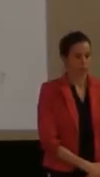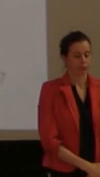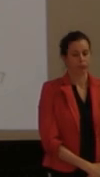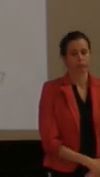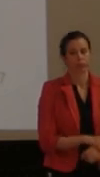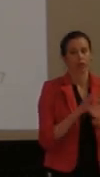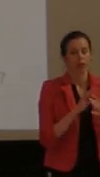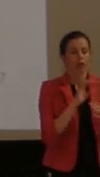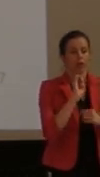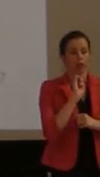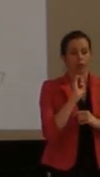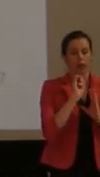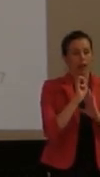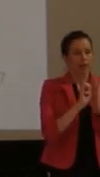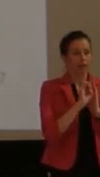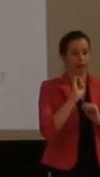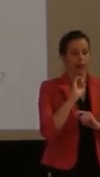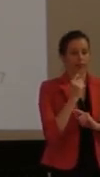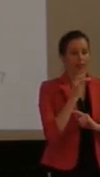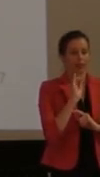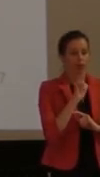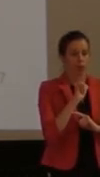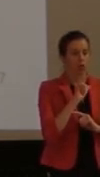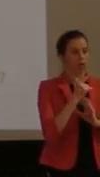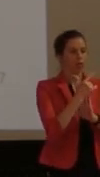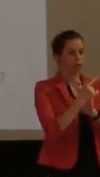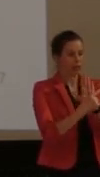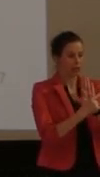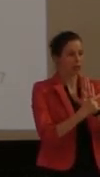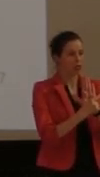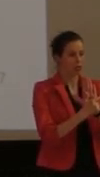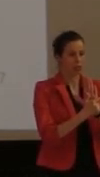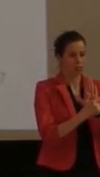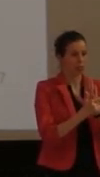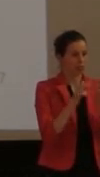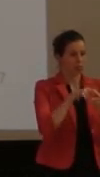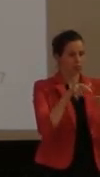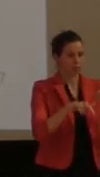Around the ethical, legal, and social implications of research,